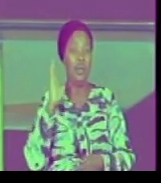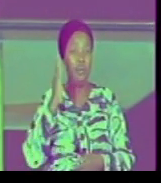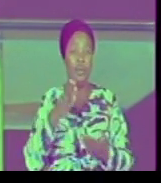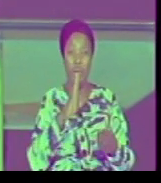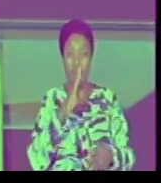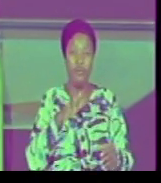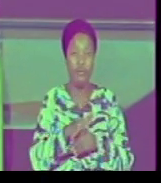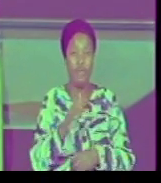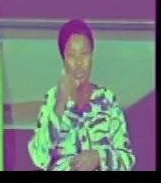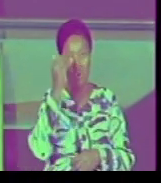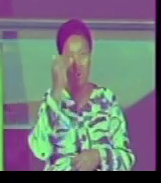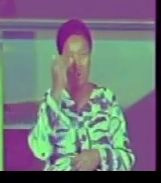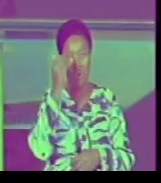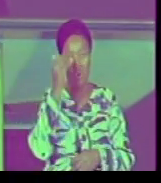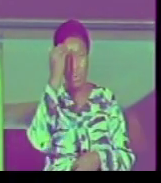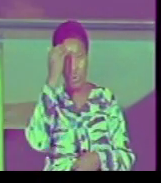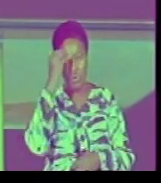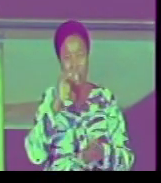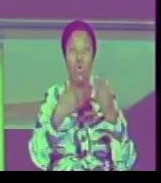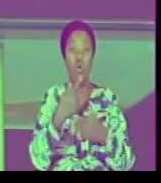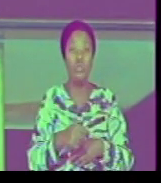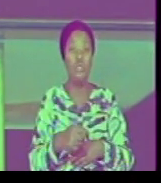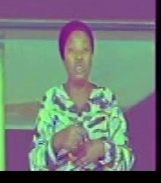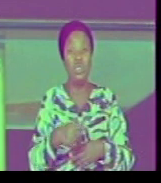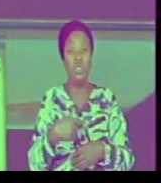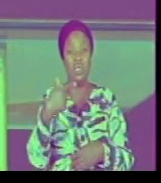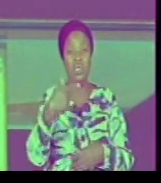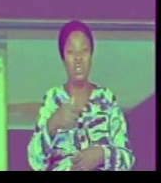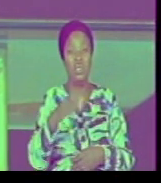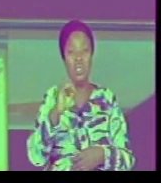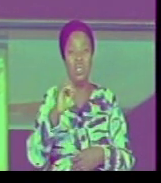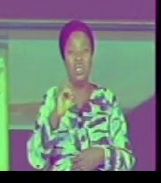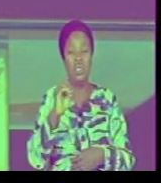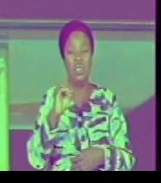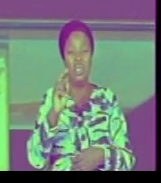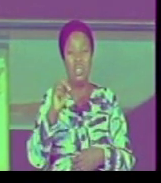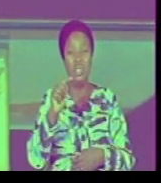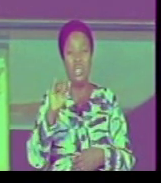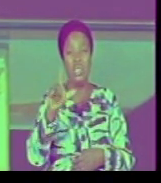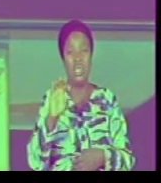all the Gentiles might hear. Look at this, look at this.